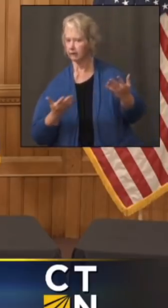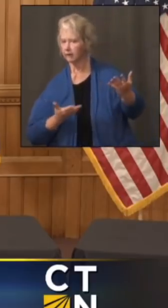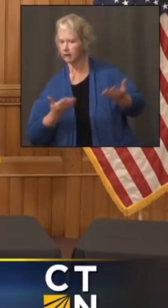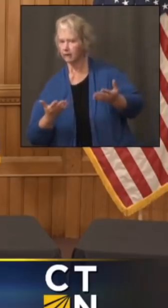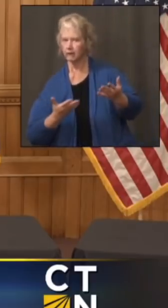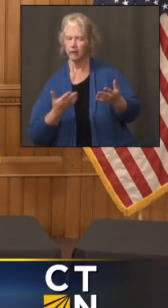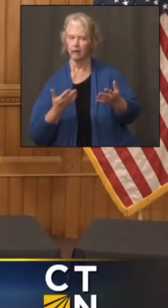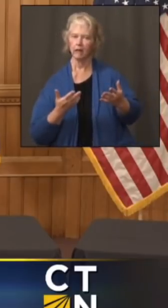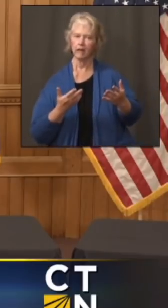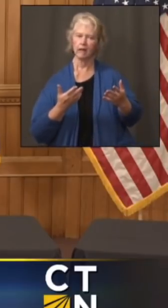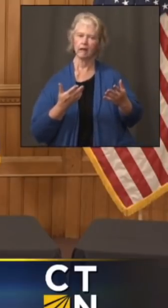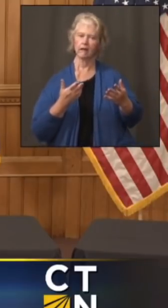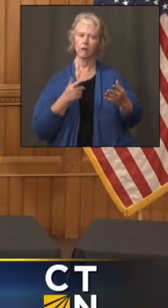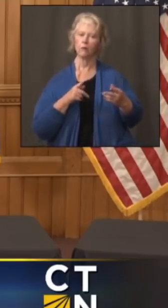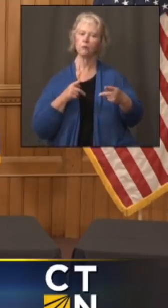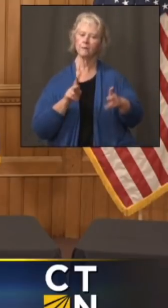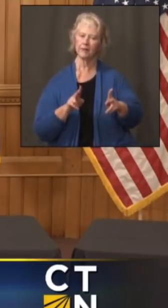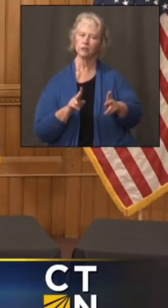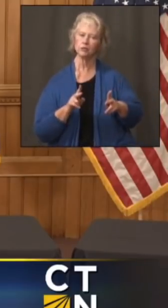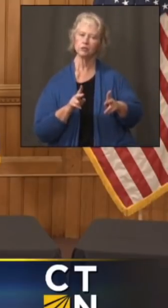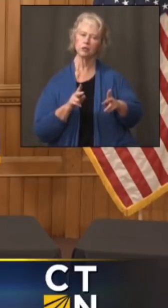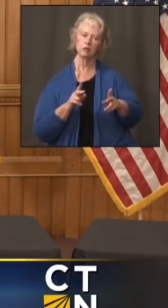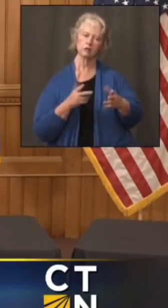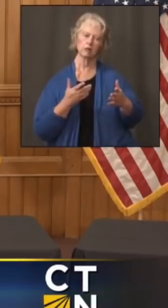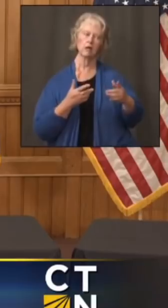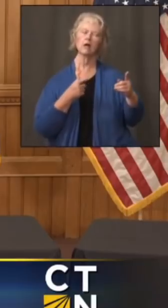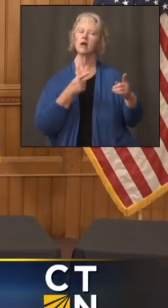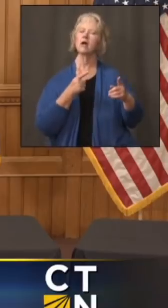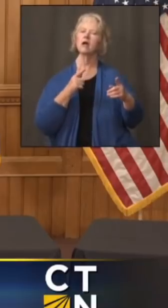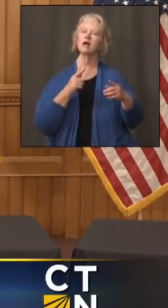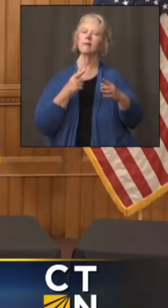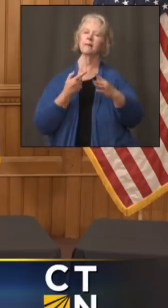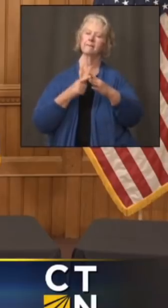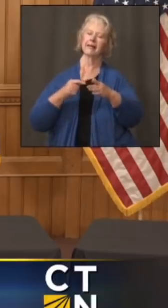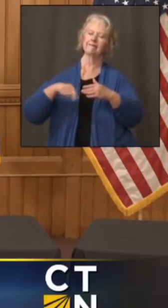they may actually get permission to remain in phase 2? Early next week.